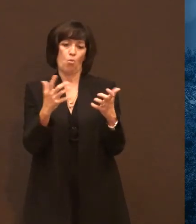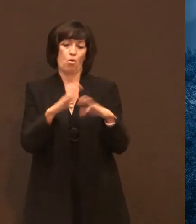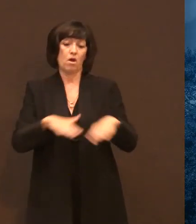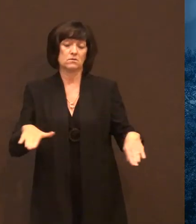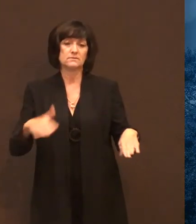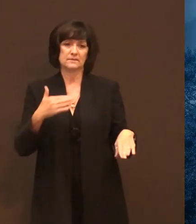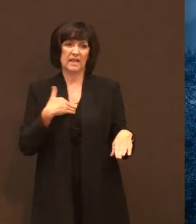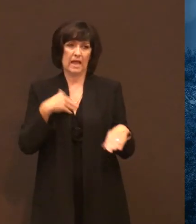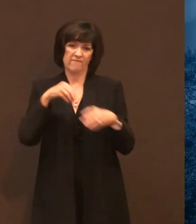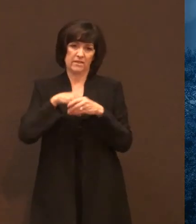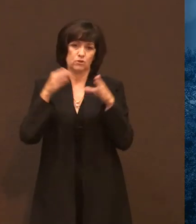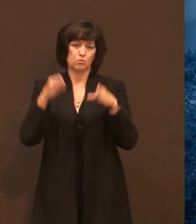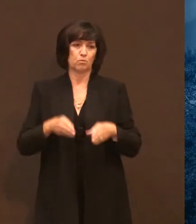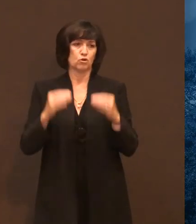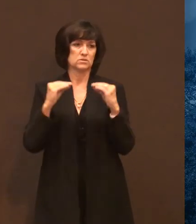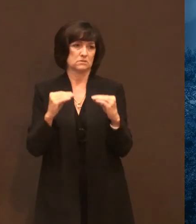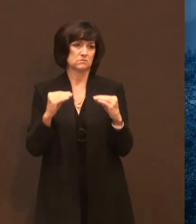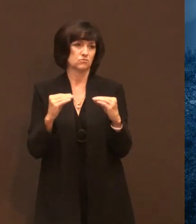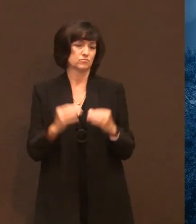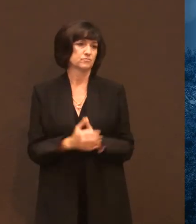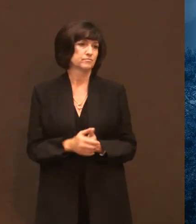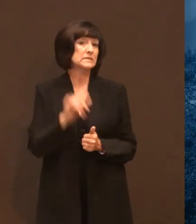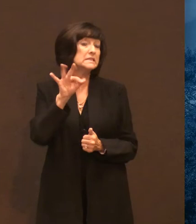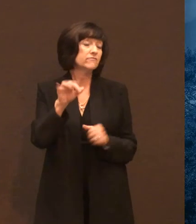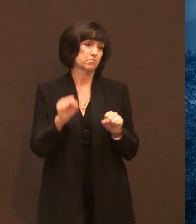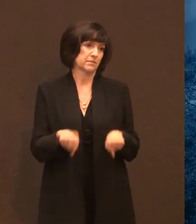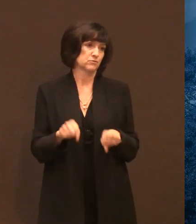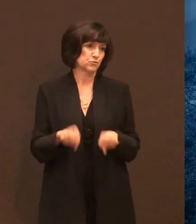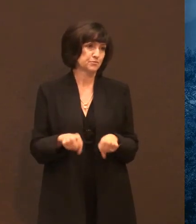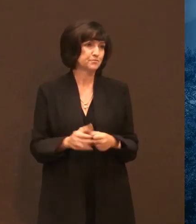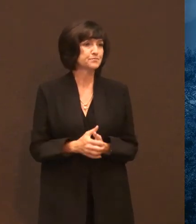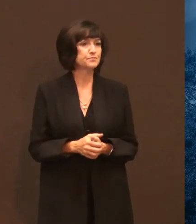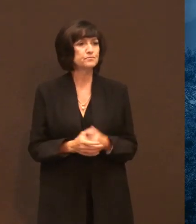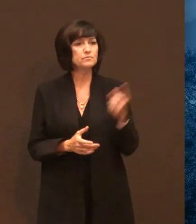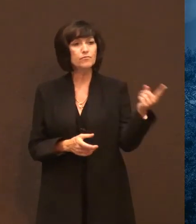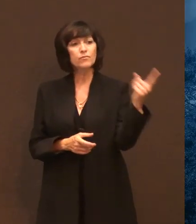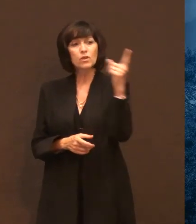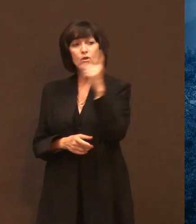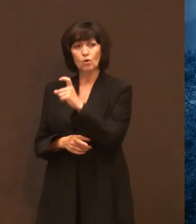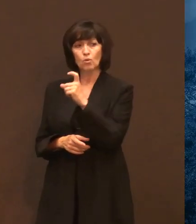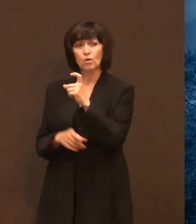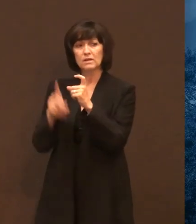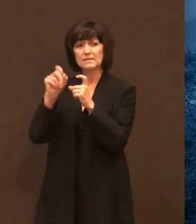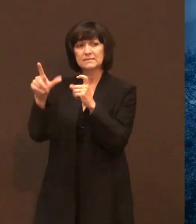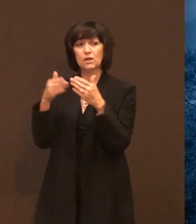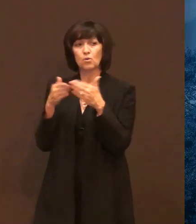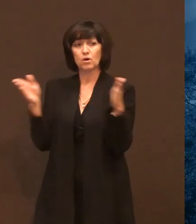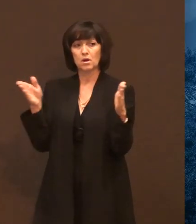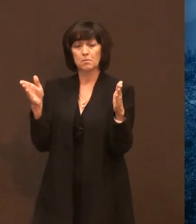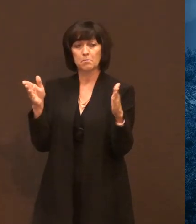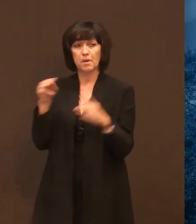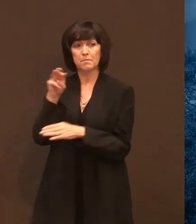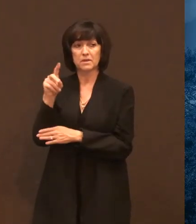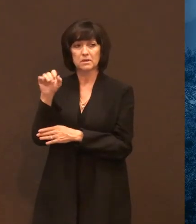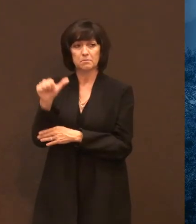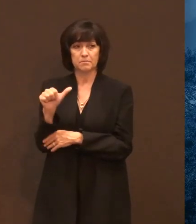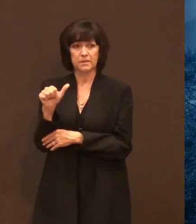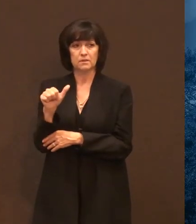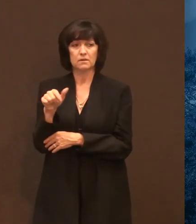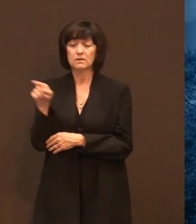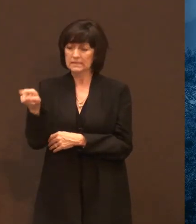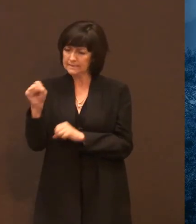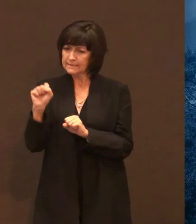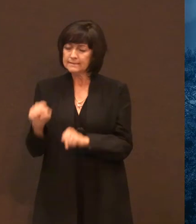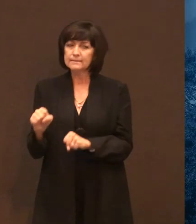All right, we have two more questions. This one's from Sophia Schmidt at Delaware Public Media. Can you give an update on the state of the outbreak in the poultry